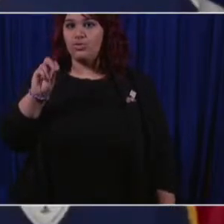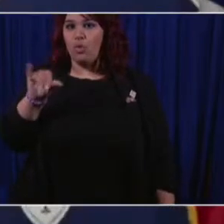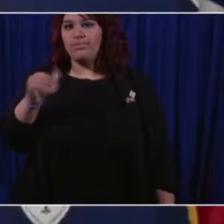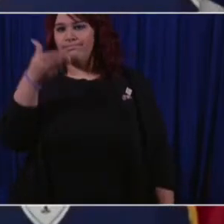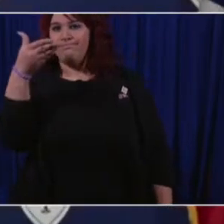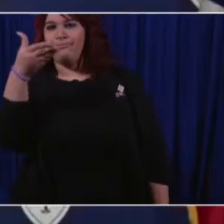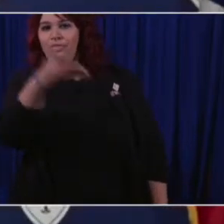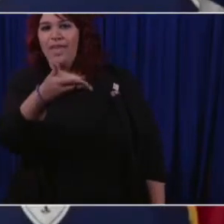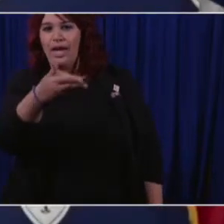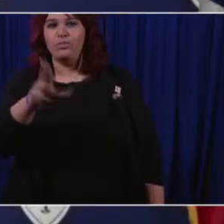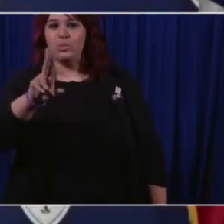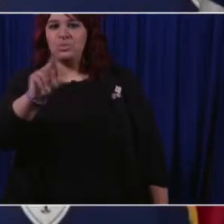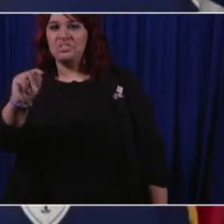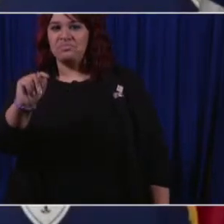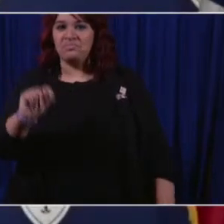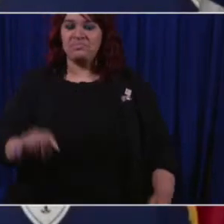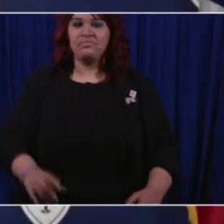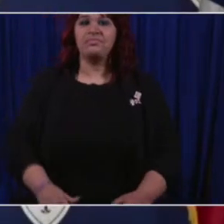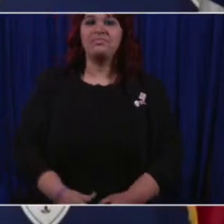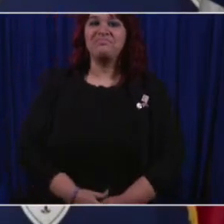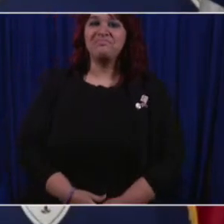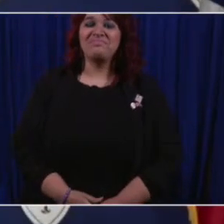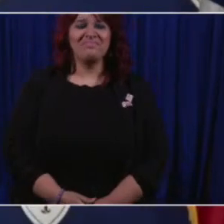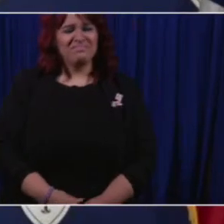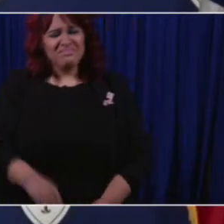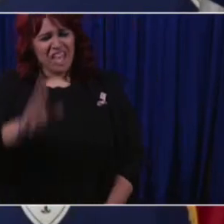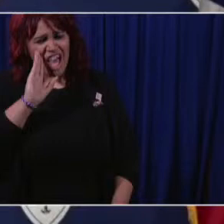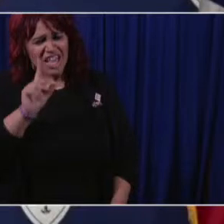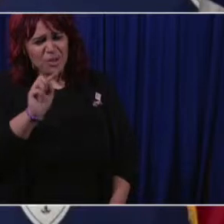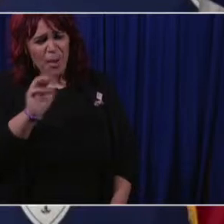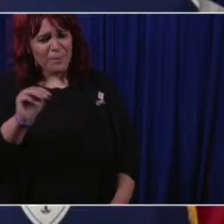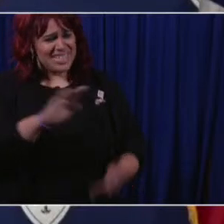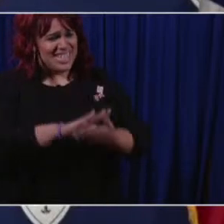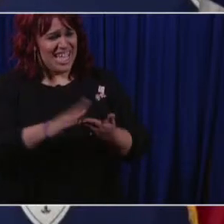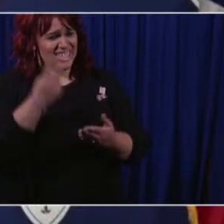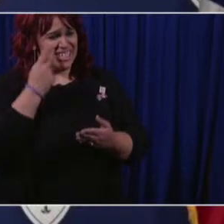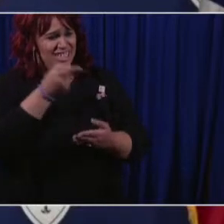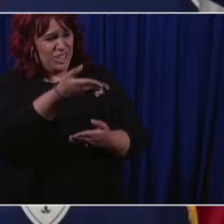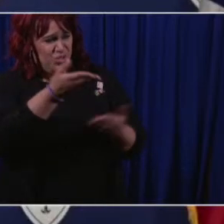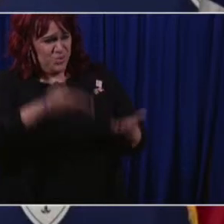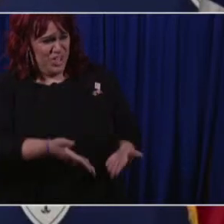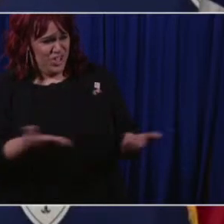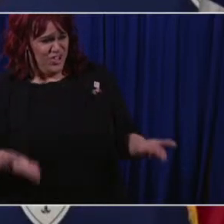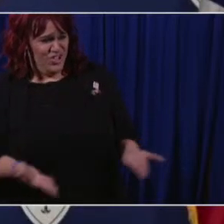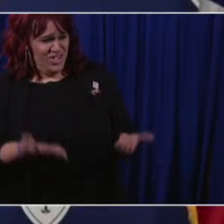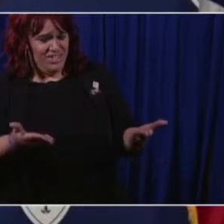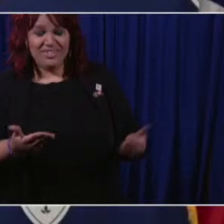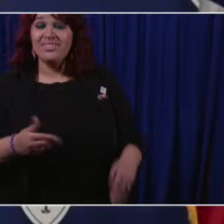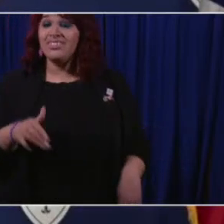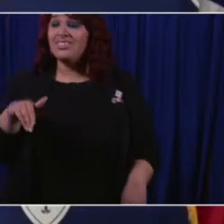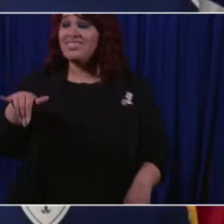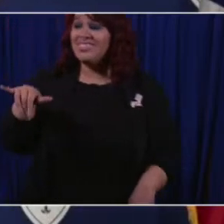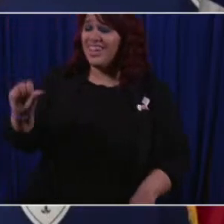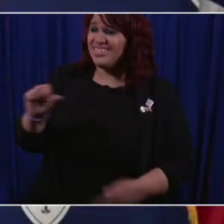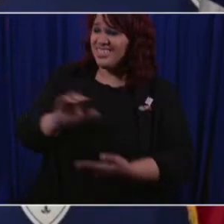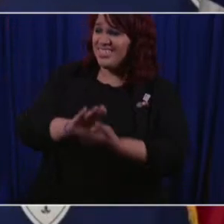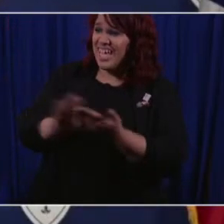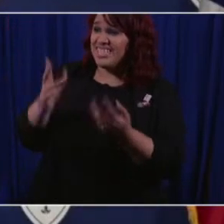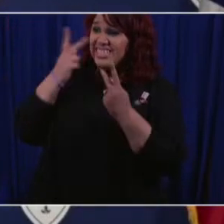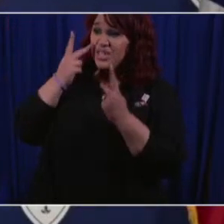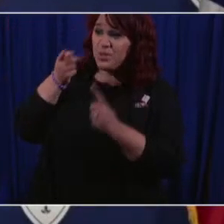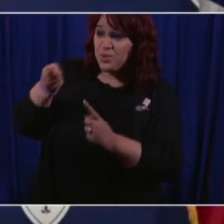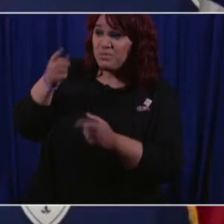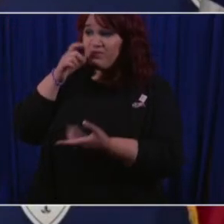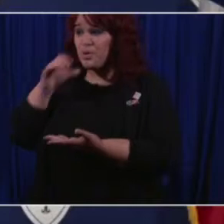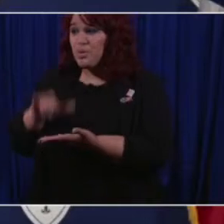Hey, Tom. Hey, Governor. Good to see you in person. Thank you, sir. Nice to see you in Toledo, and also Mrs. DeWine. Thank